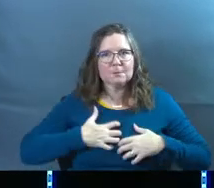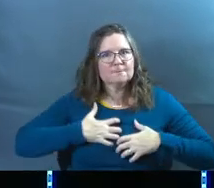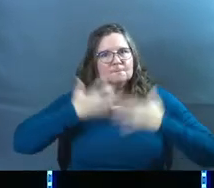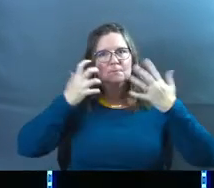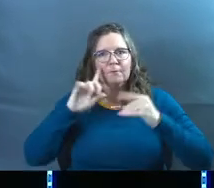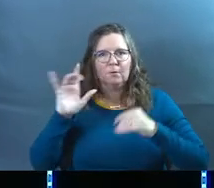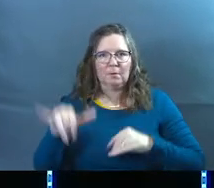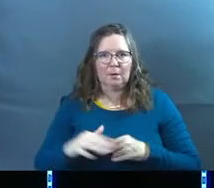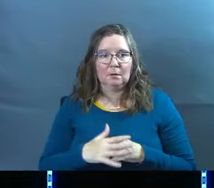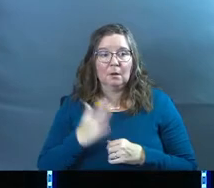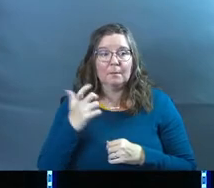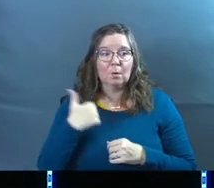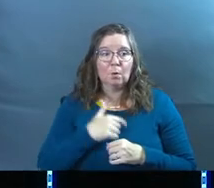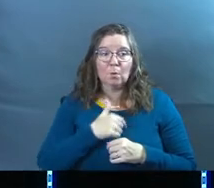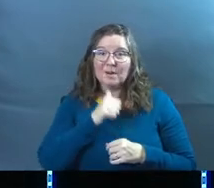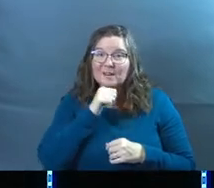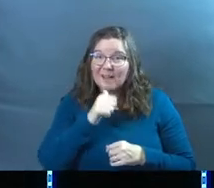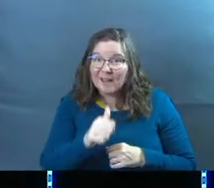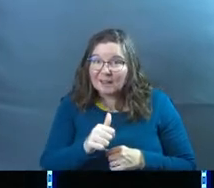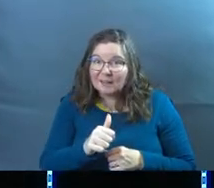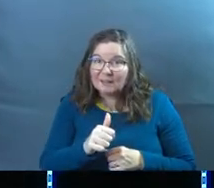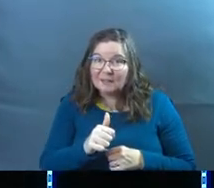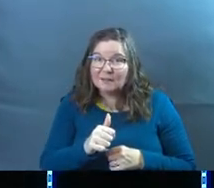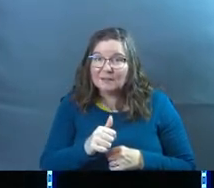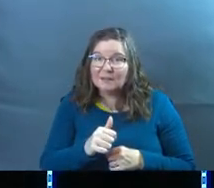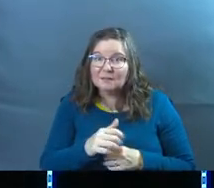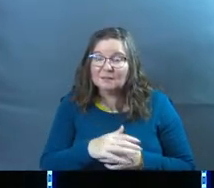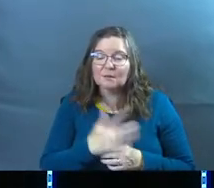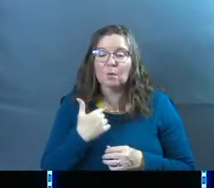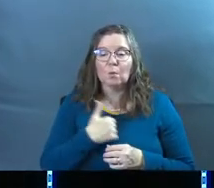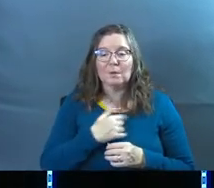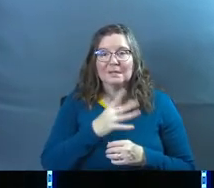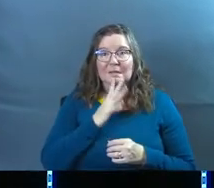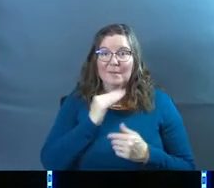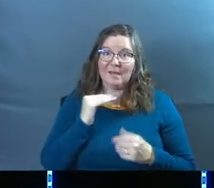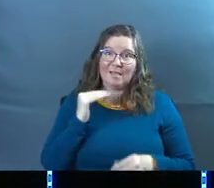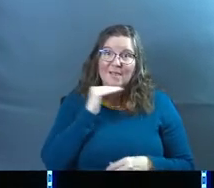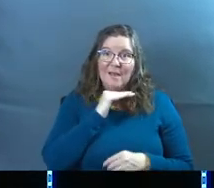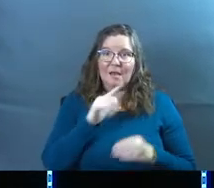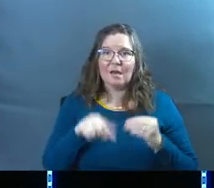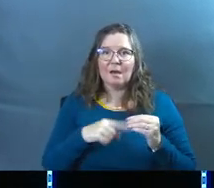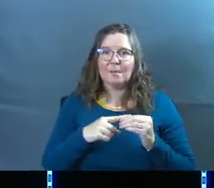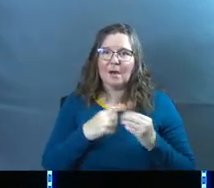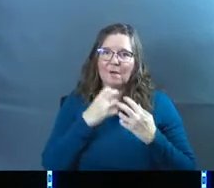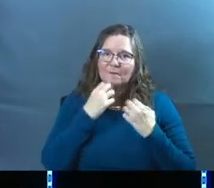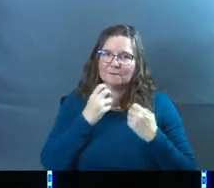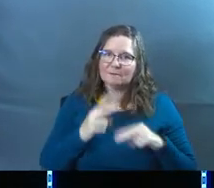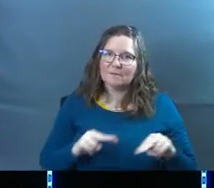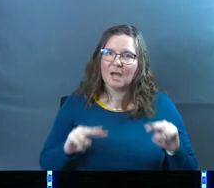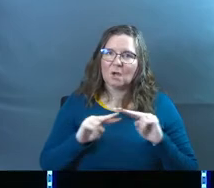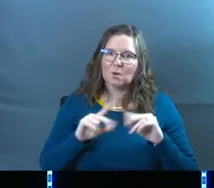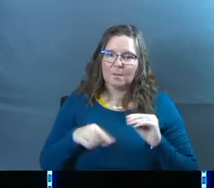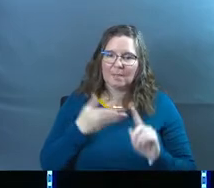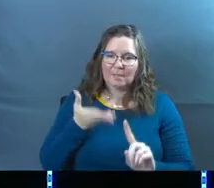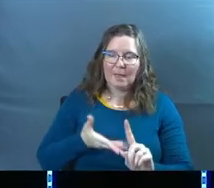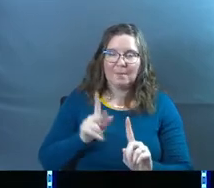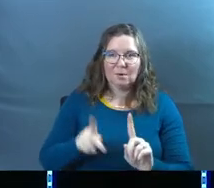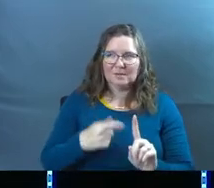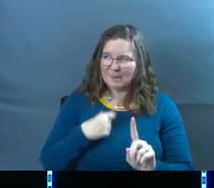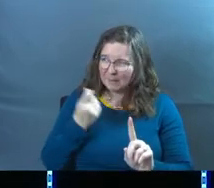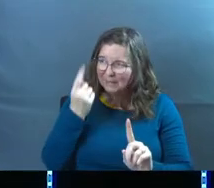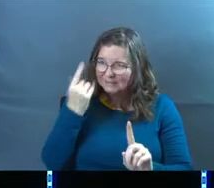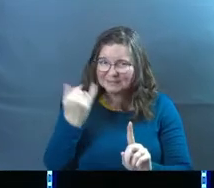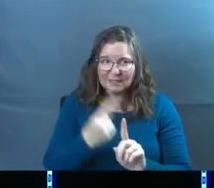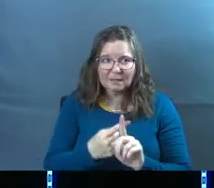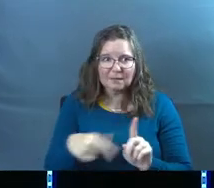it. Because when we're not, we speak a lie about value over that person. Am I making